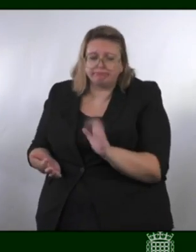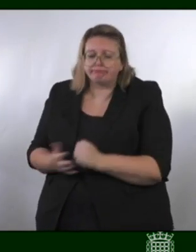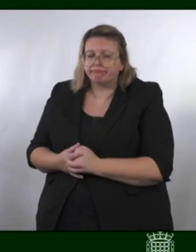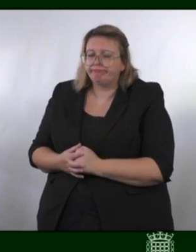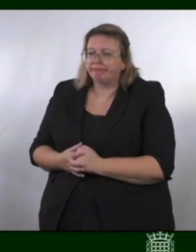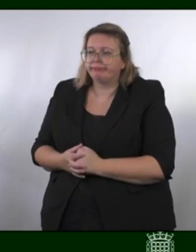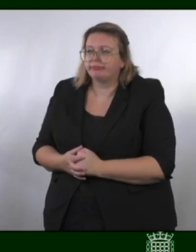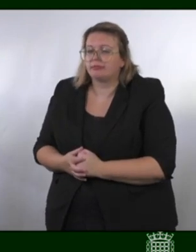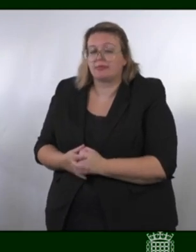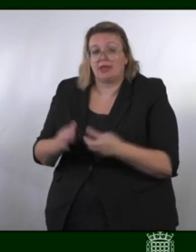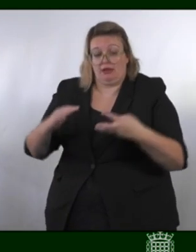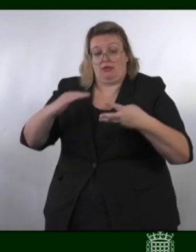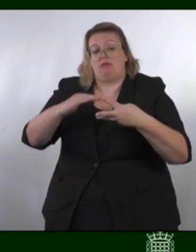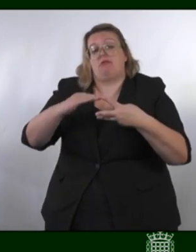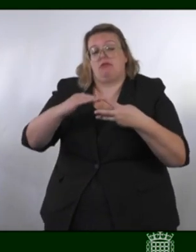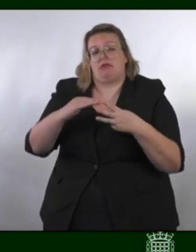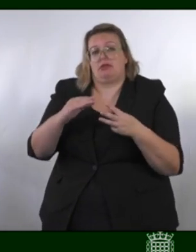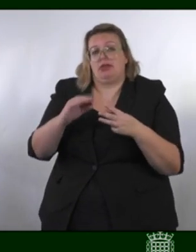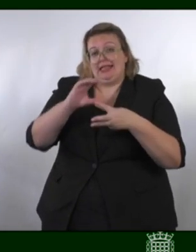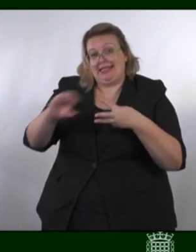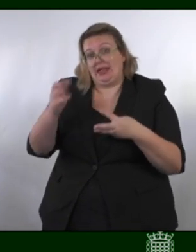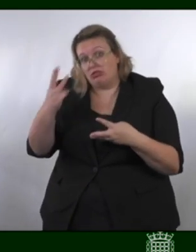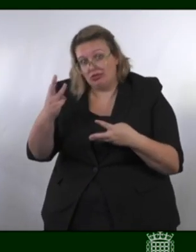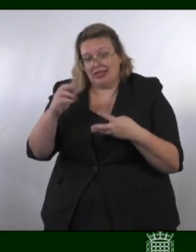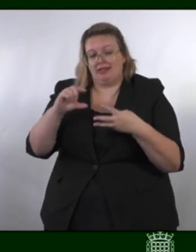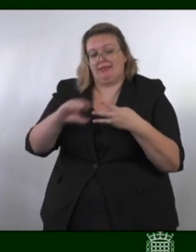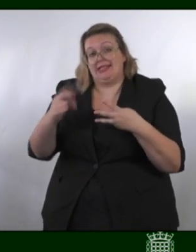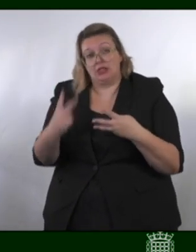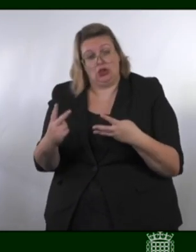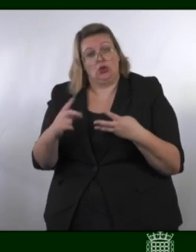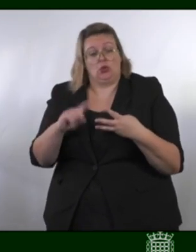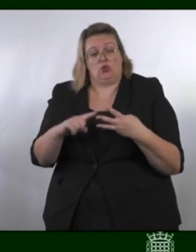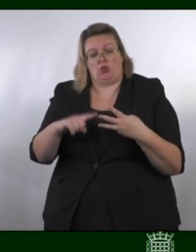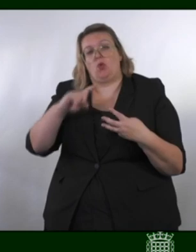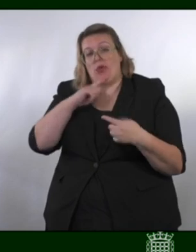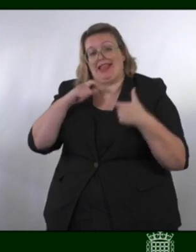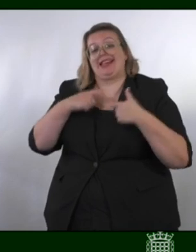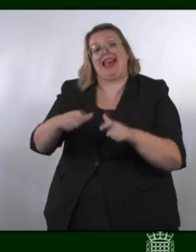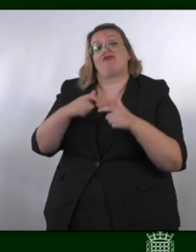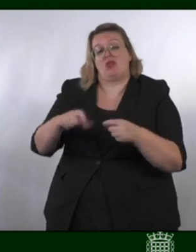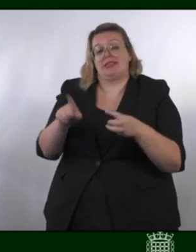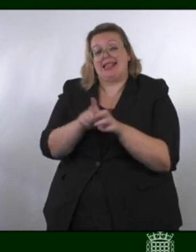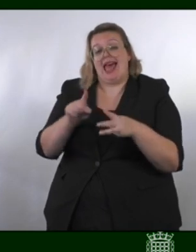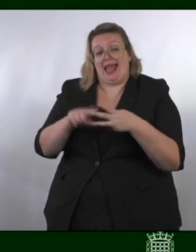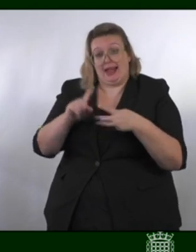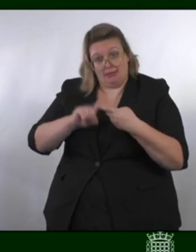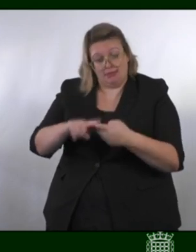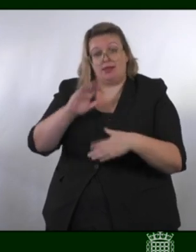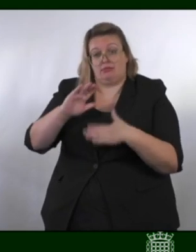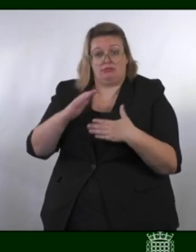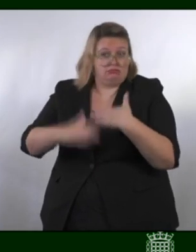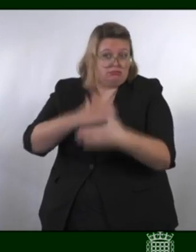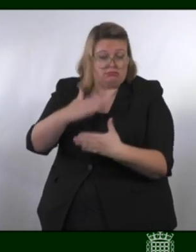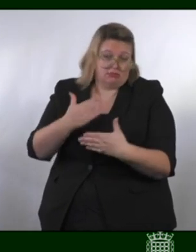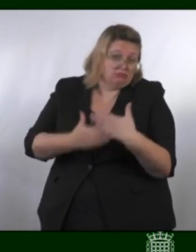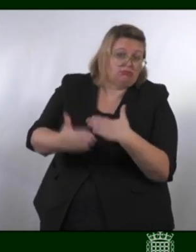Areas in Tier 3 or in Tier 2 will remain in those areas as long as is necessary to protect the health and of the